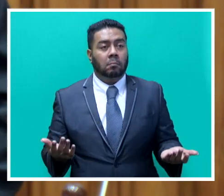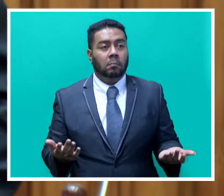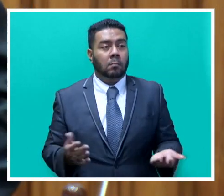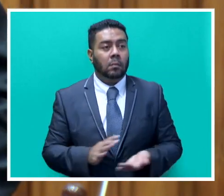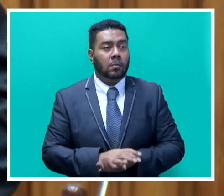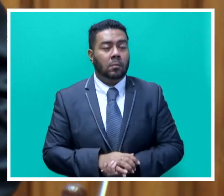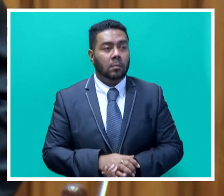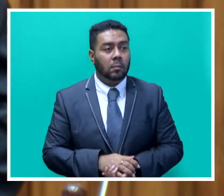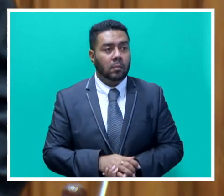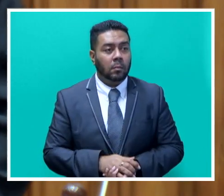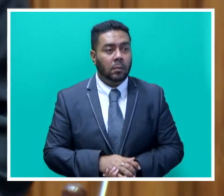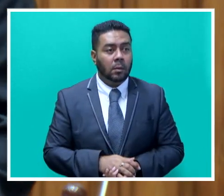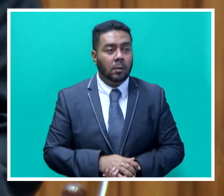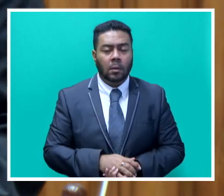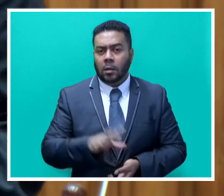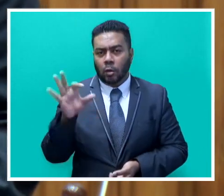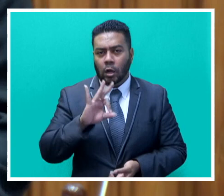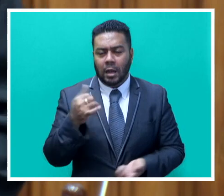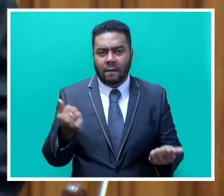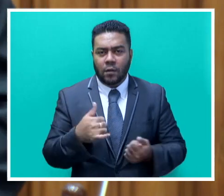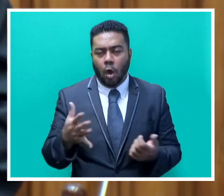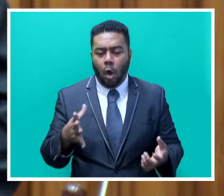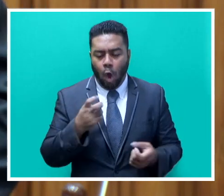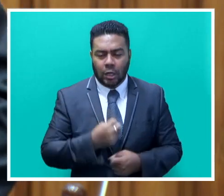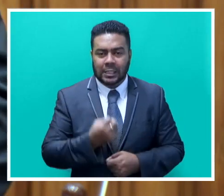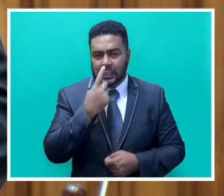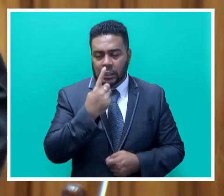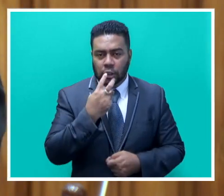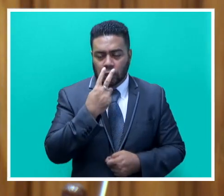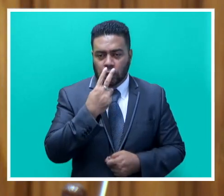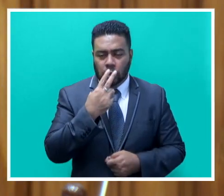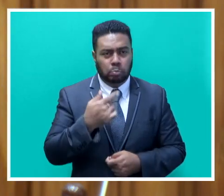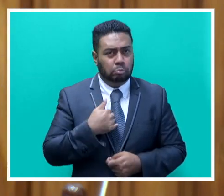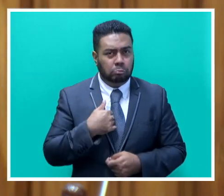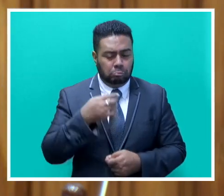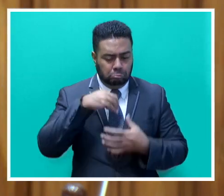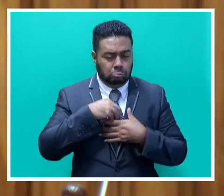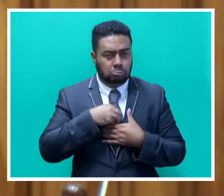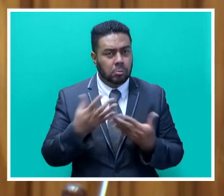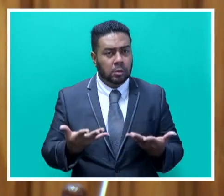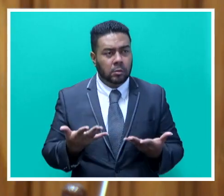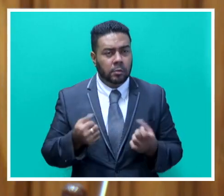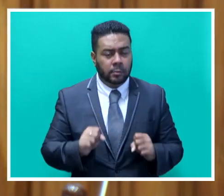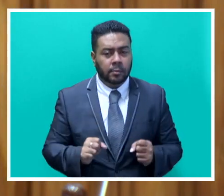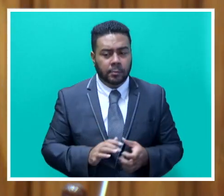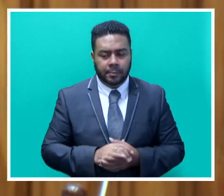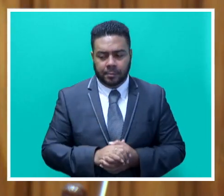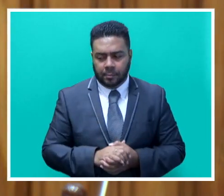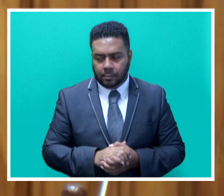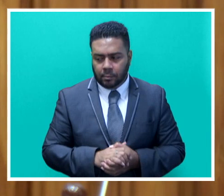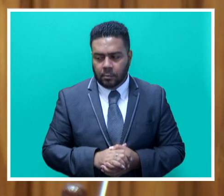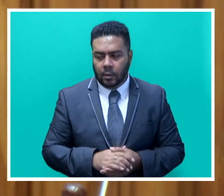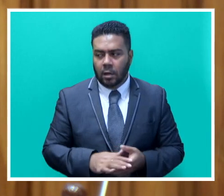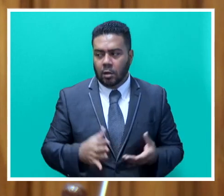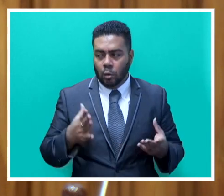inability to have adequate oxygen within the system also being manifested in those who have the Delta variant of the disease. Research